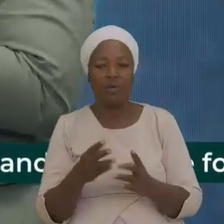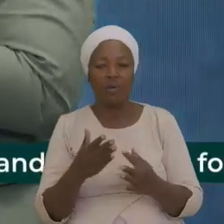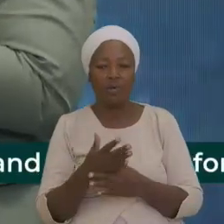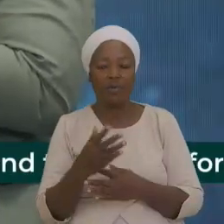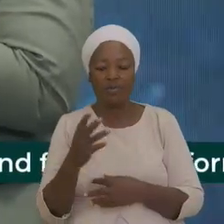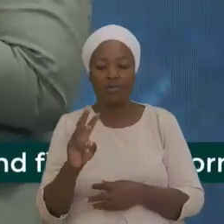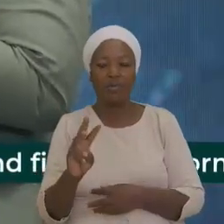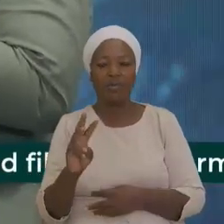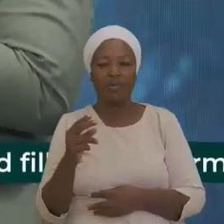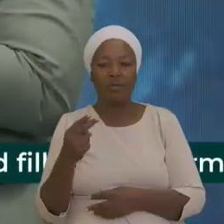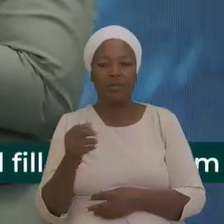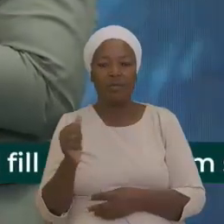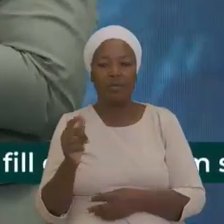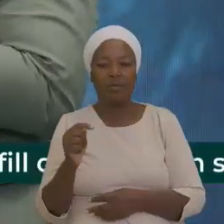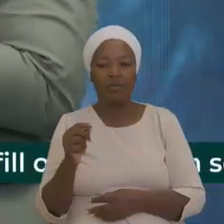WhatsApp.